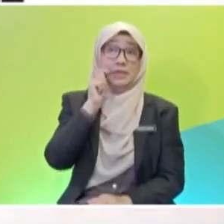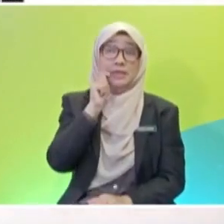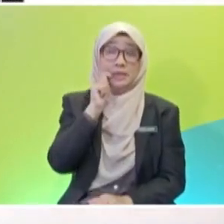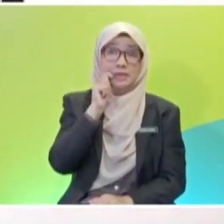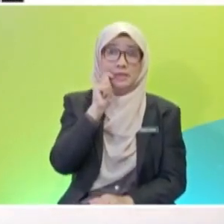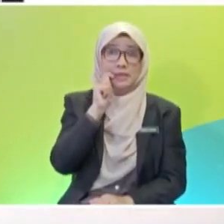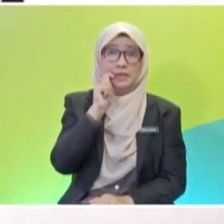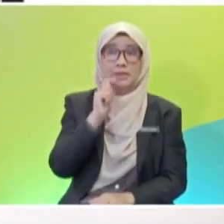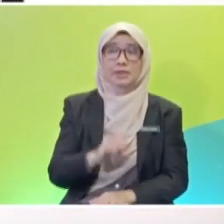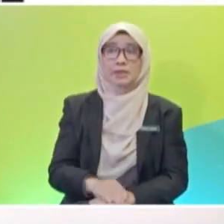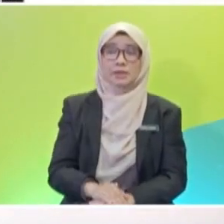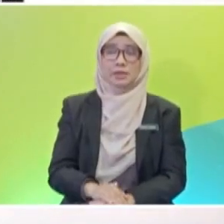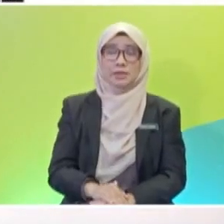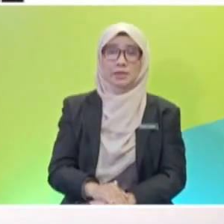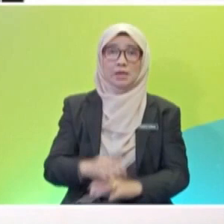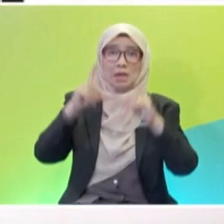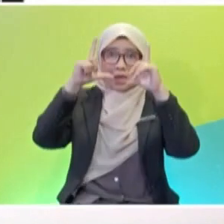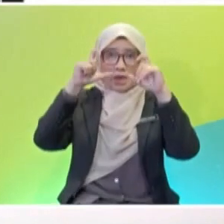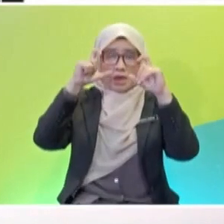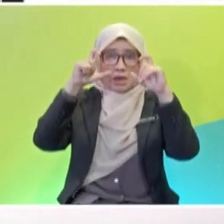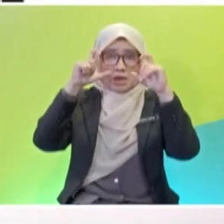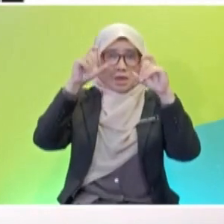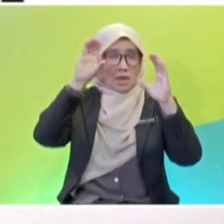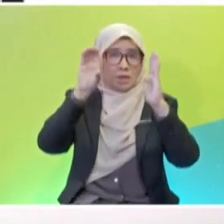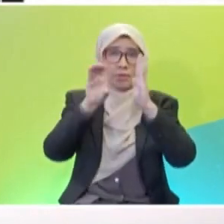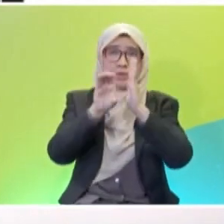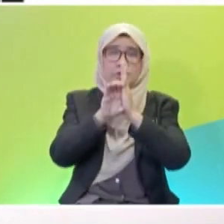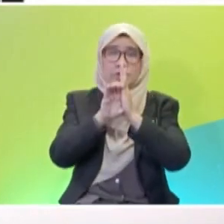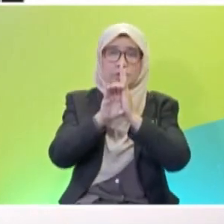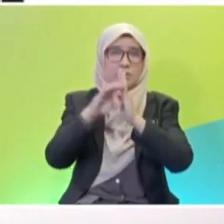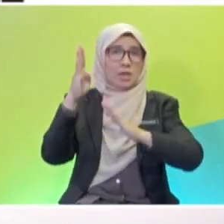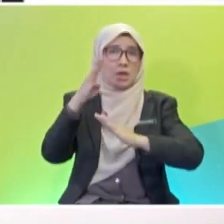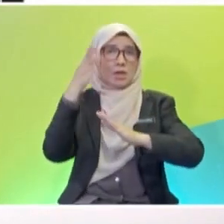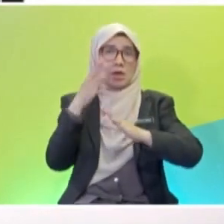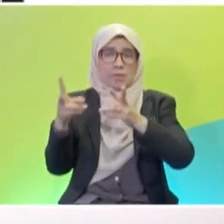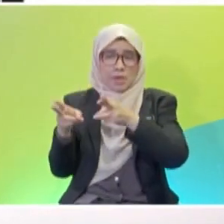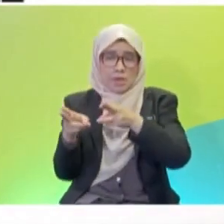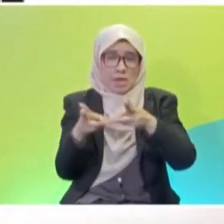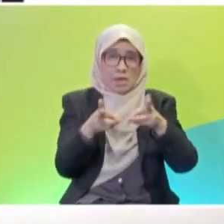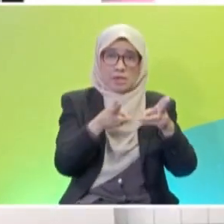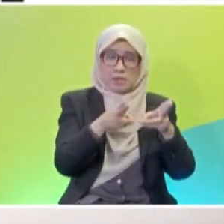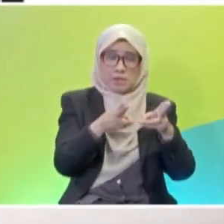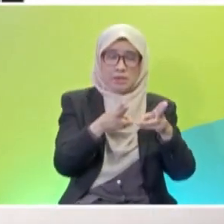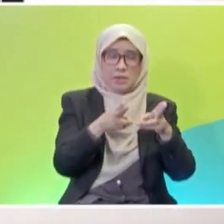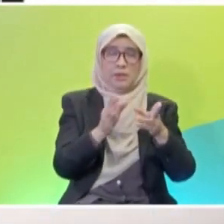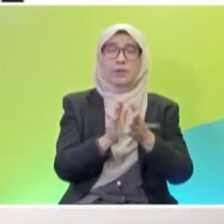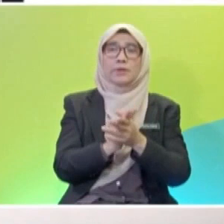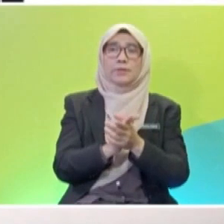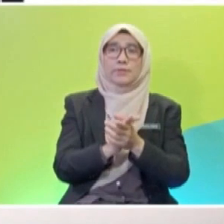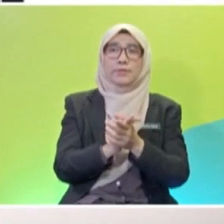Photography, nowadays photography is exactly like the editing that we did in our old